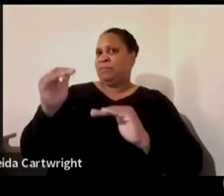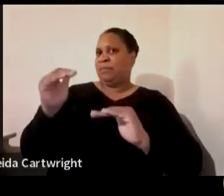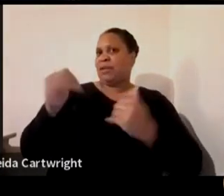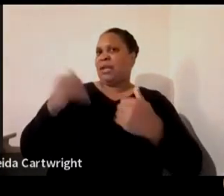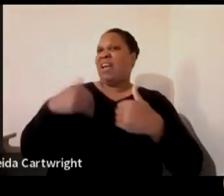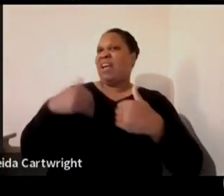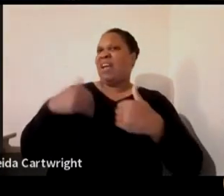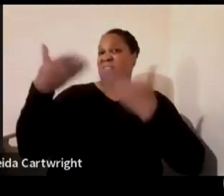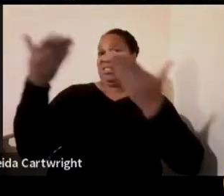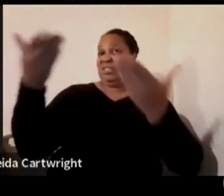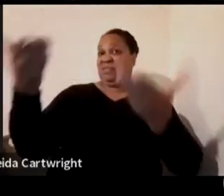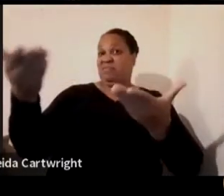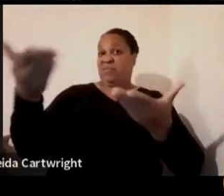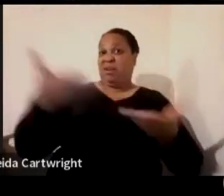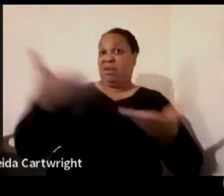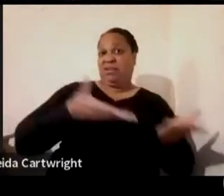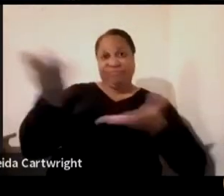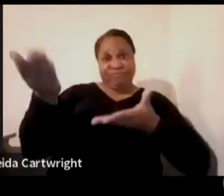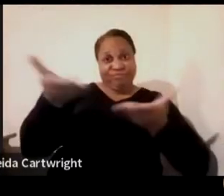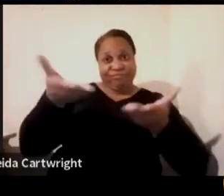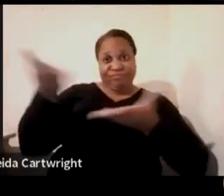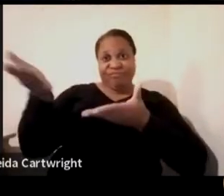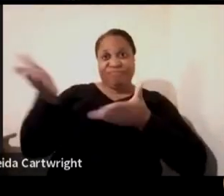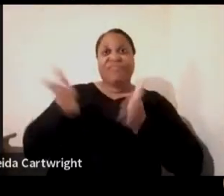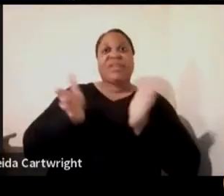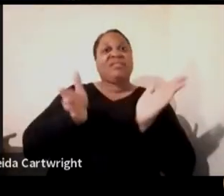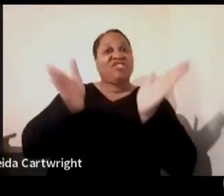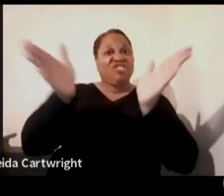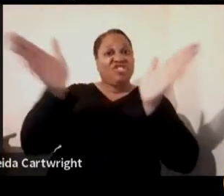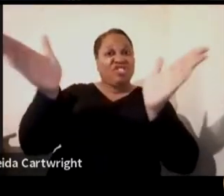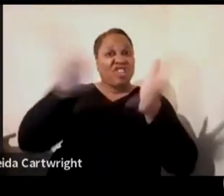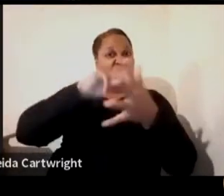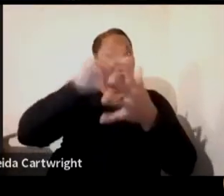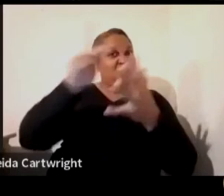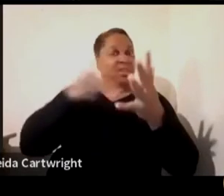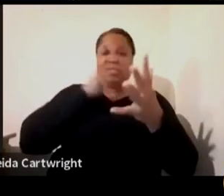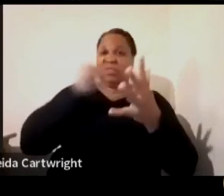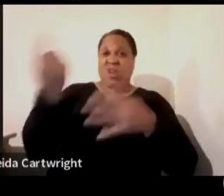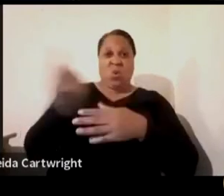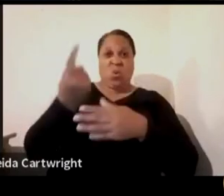and distribution for the general population, not just those at high risk?